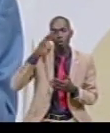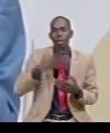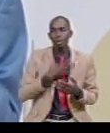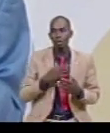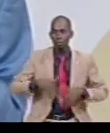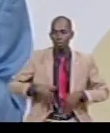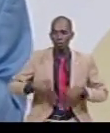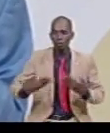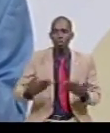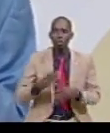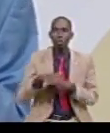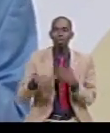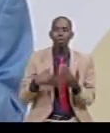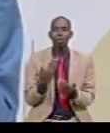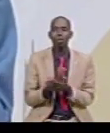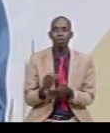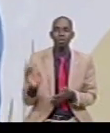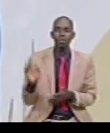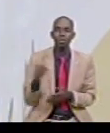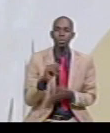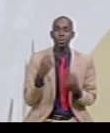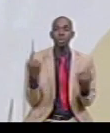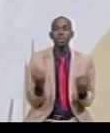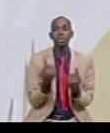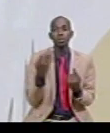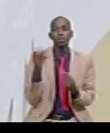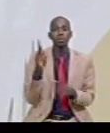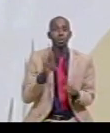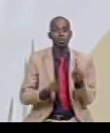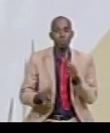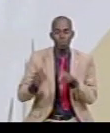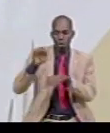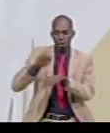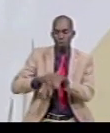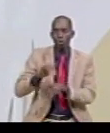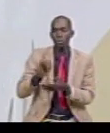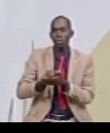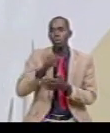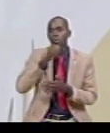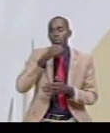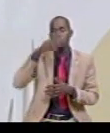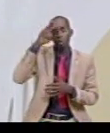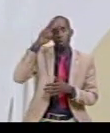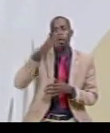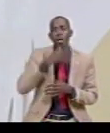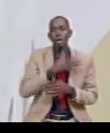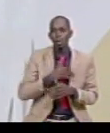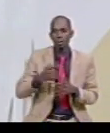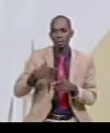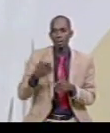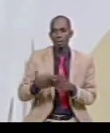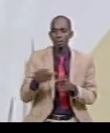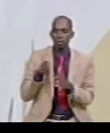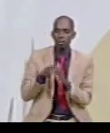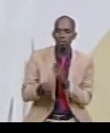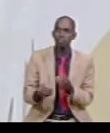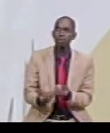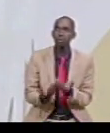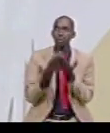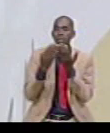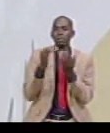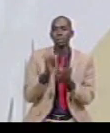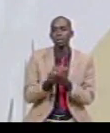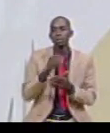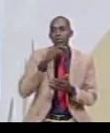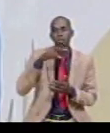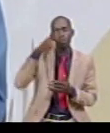of these people on the goats and then sacrifice it, offer it as a symbol. And that's what